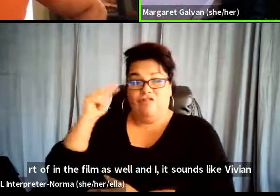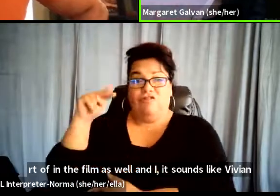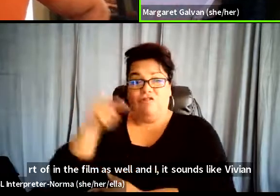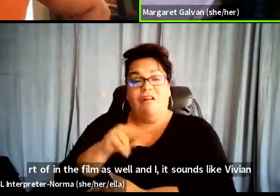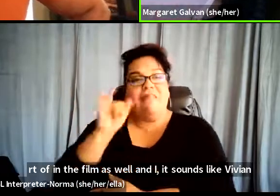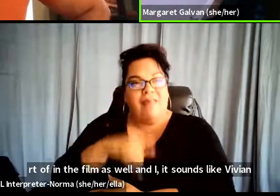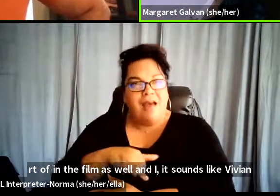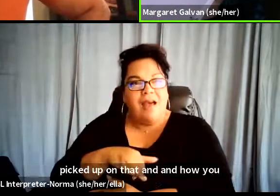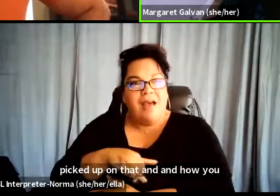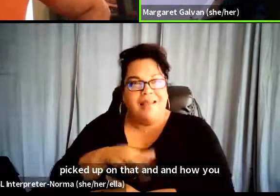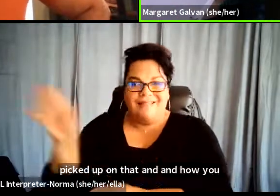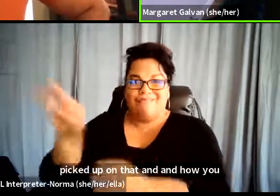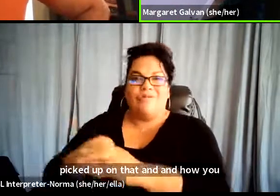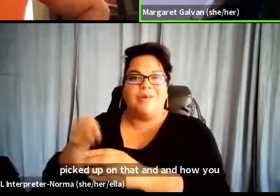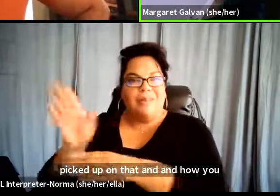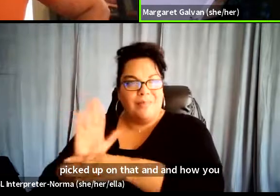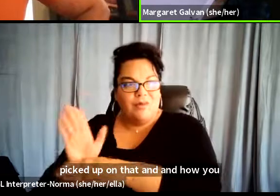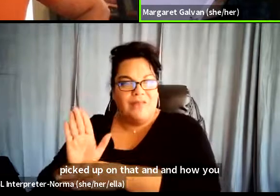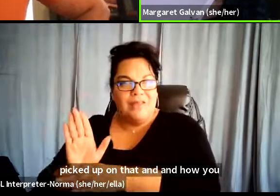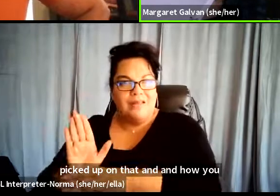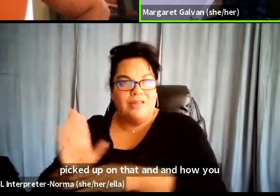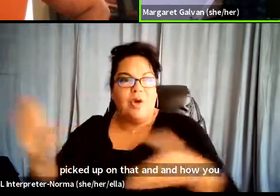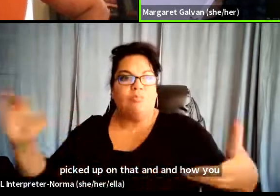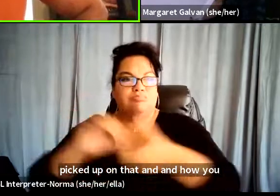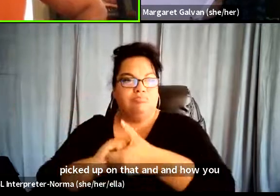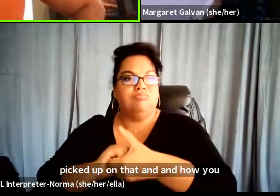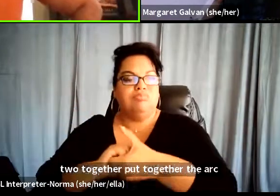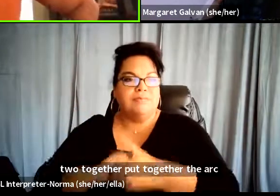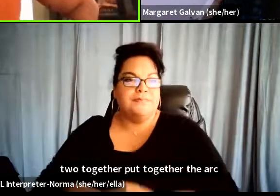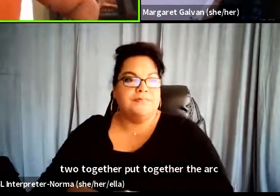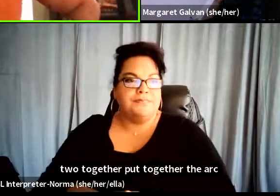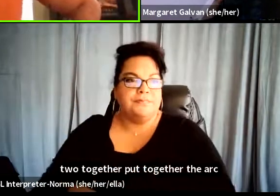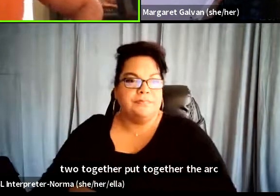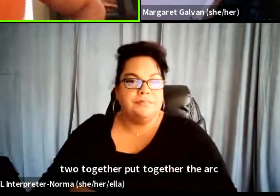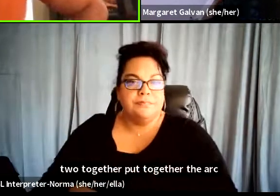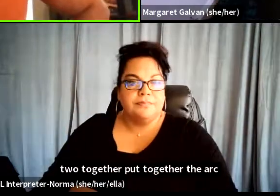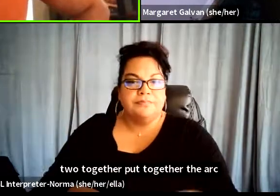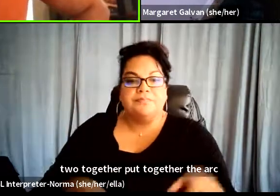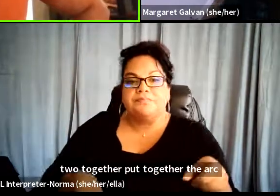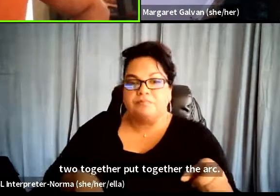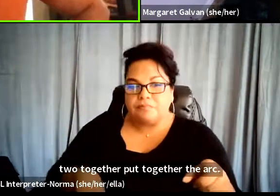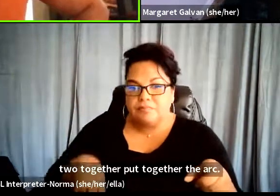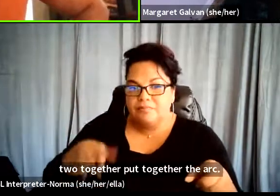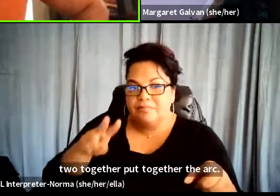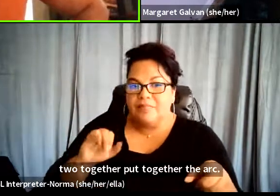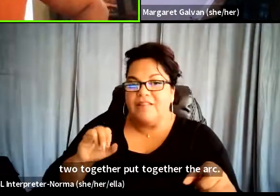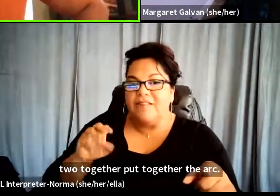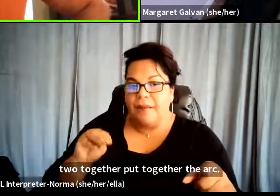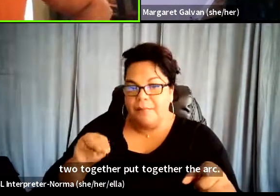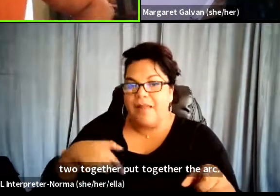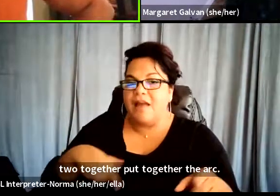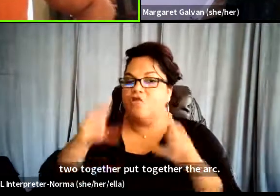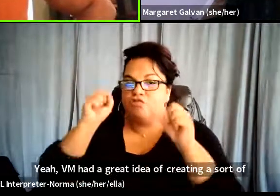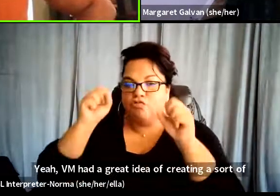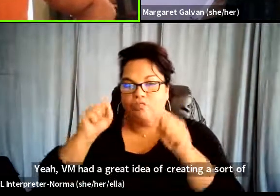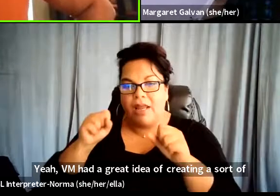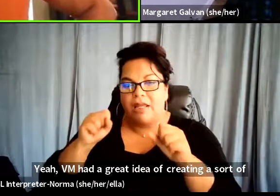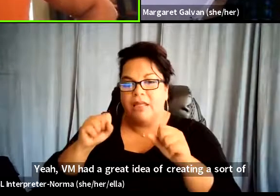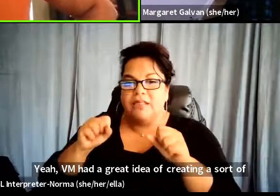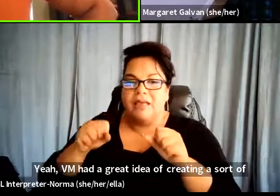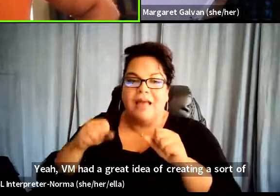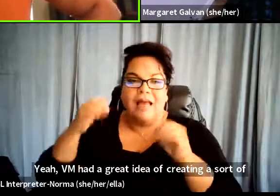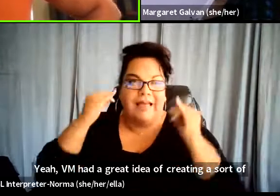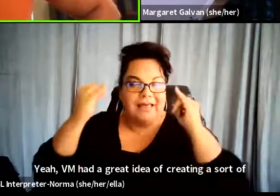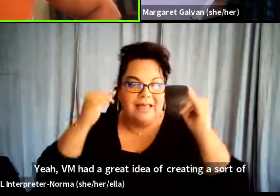you two together put together the arc. Yeah. Yeah. Vivian had a great idea of creating a sort of Greek chorus of younger queer